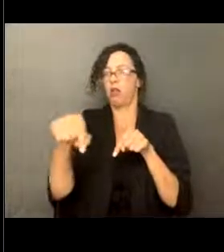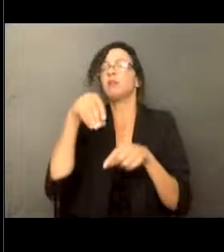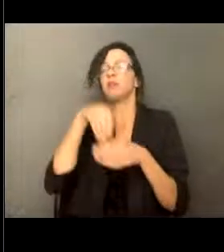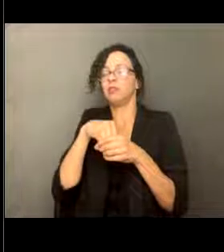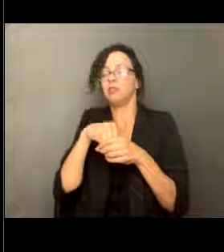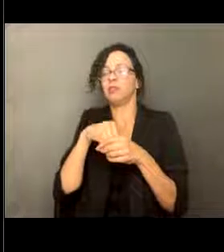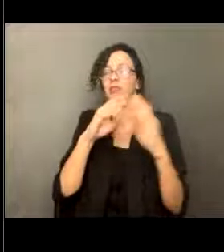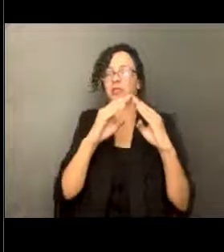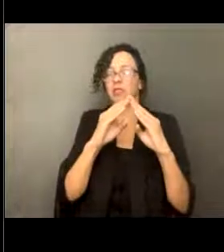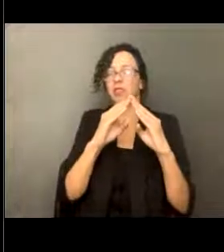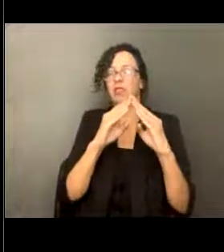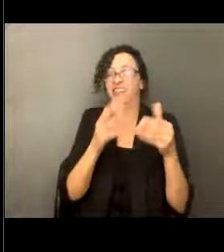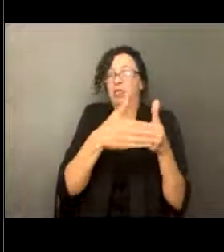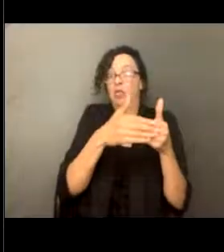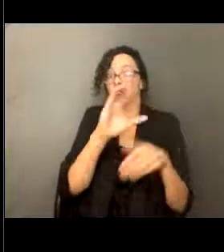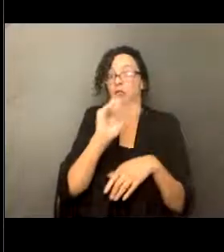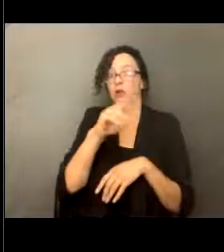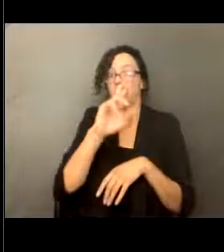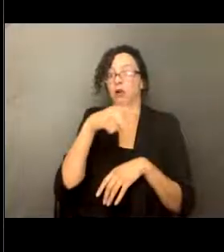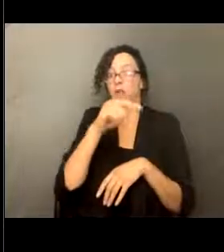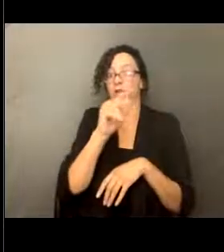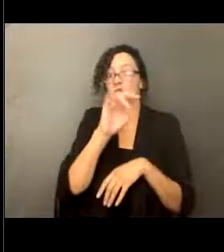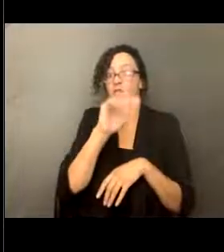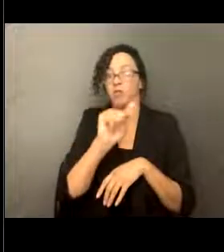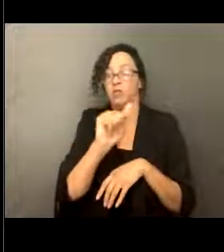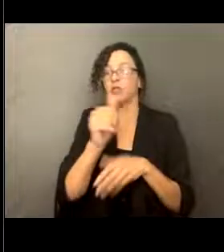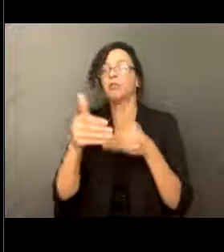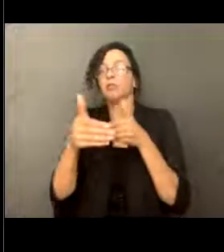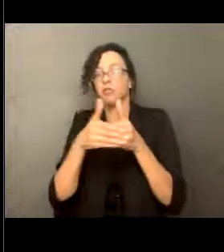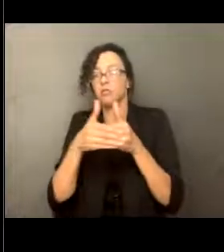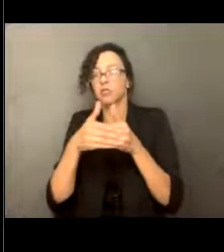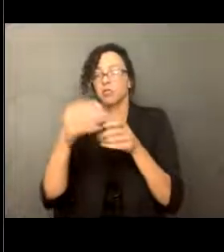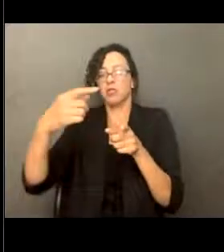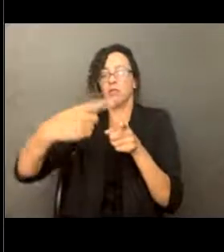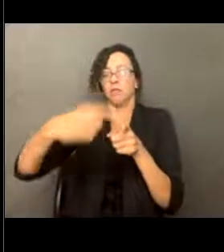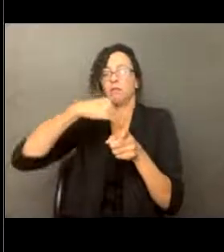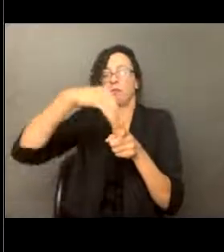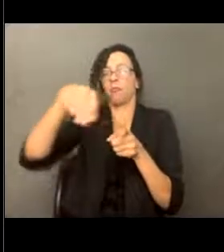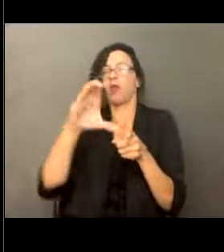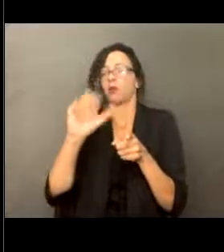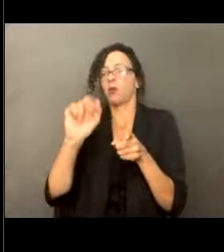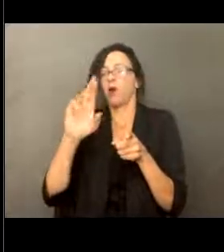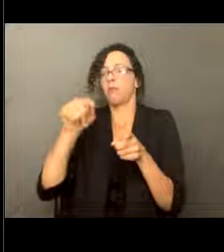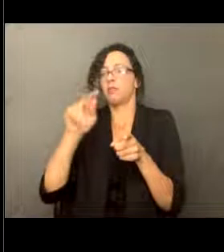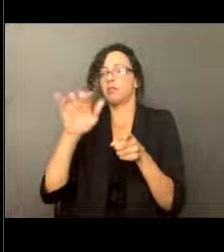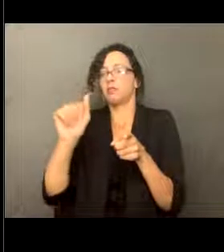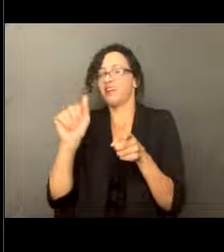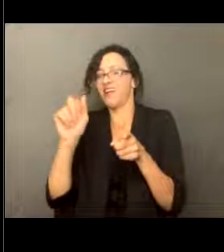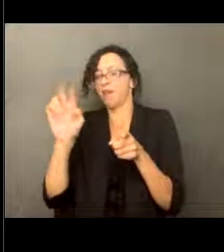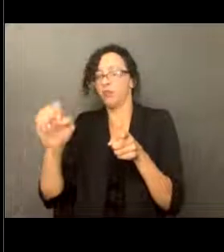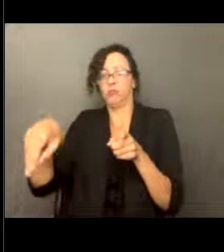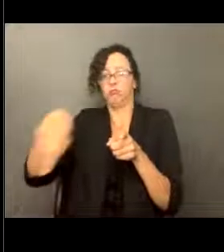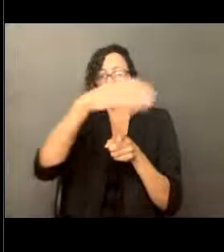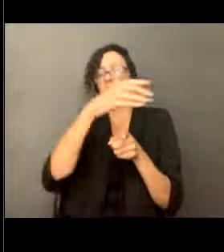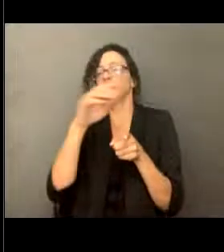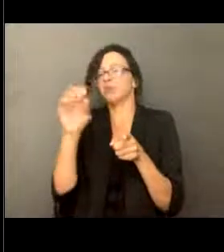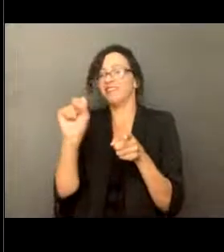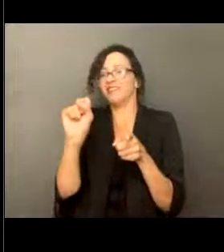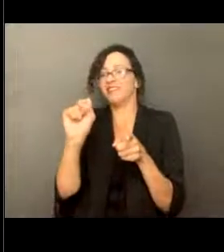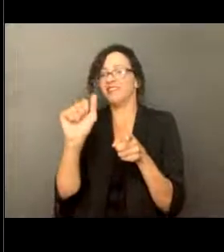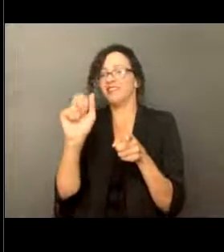between Carpinteria Avenue and Santa Claus Lane in District 5, just south of where the commission is meeting today.